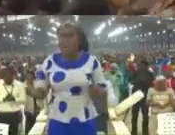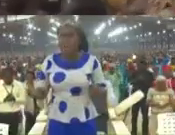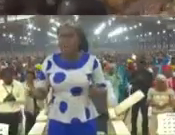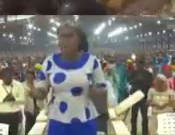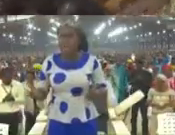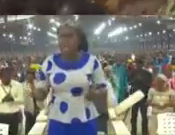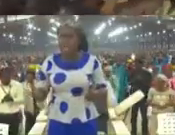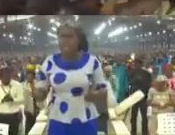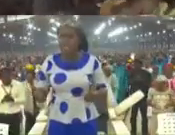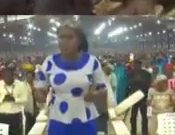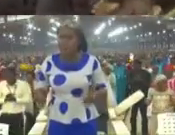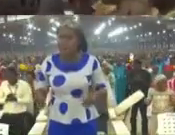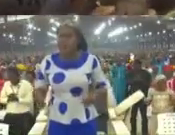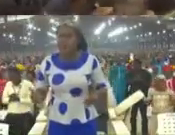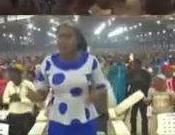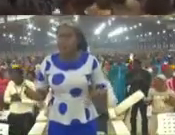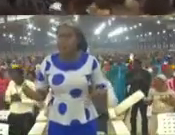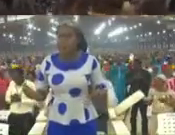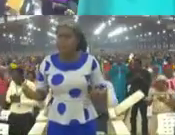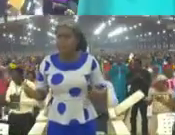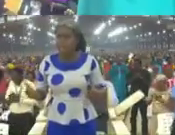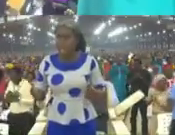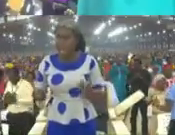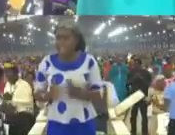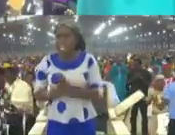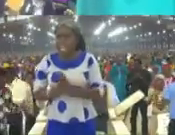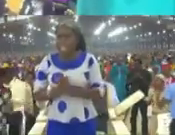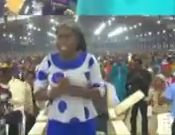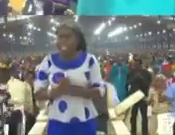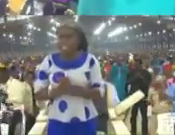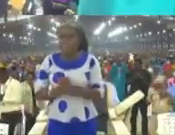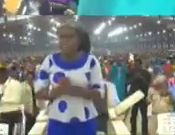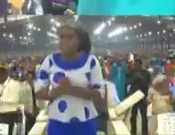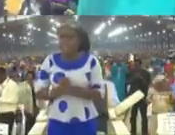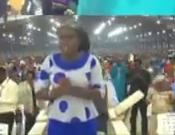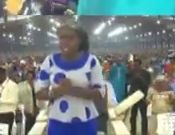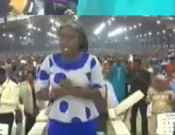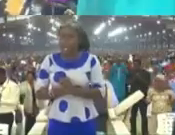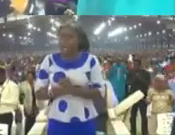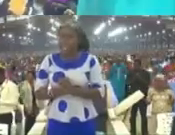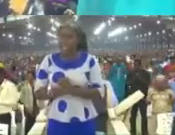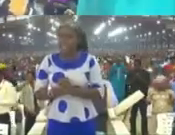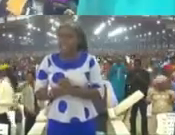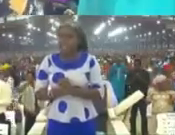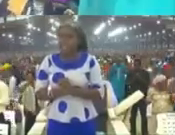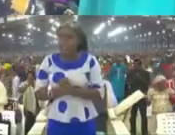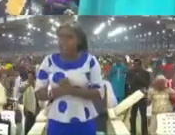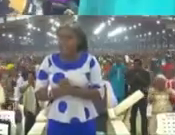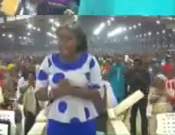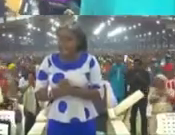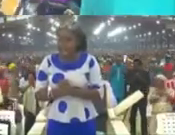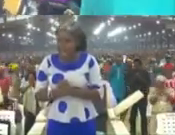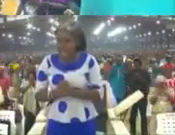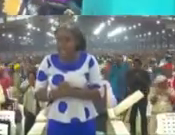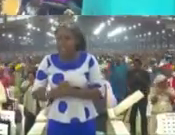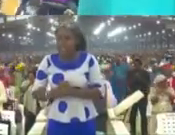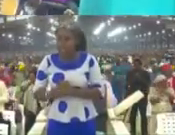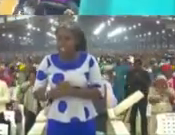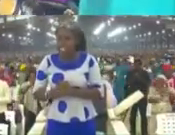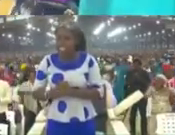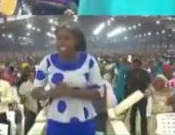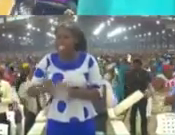This very night, Lord, remember me, remember me, remember me. Send your word to me, Lord God